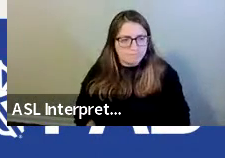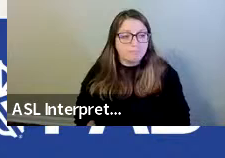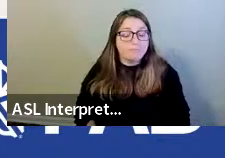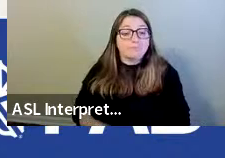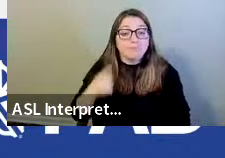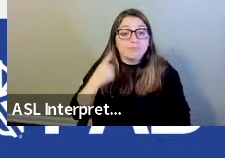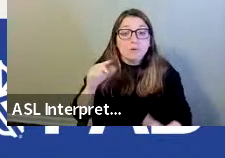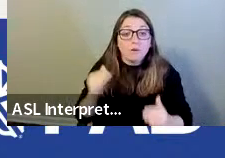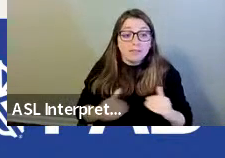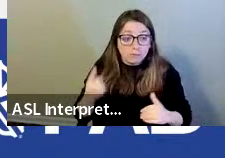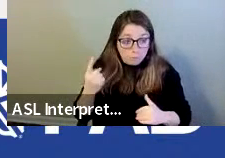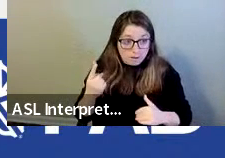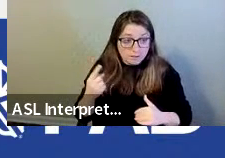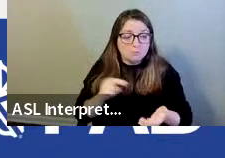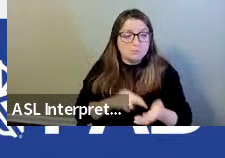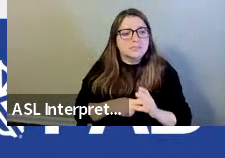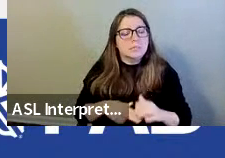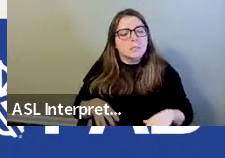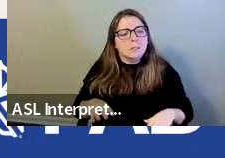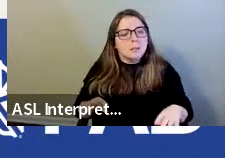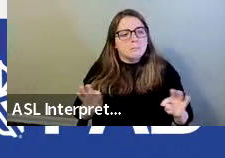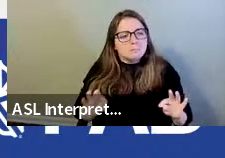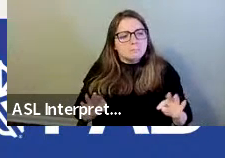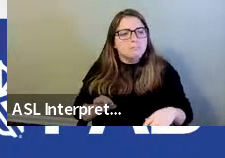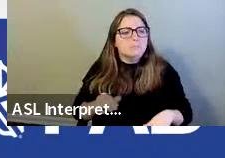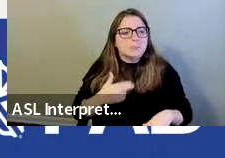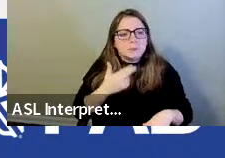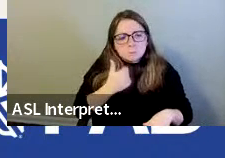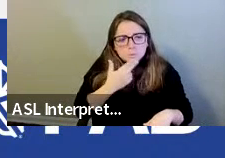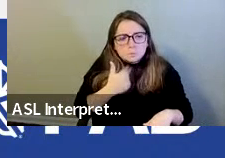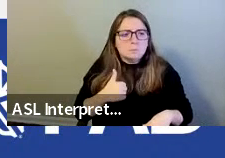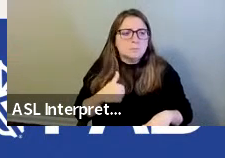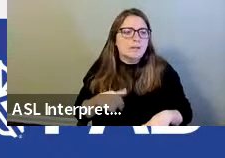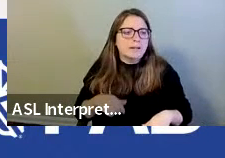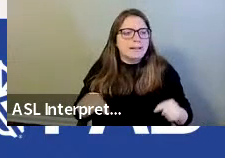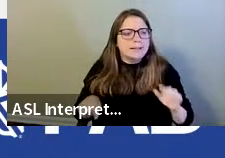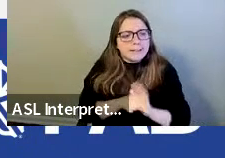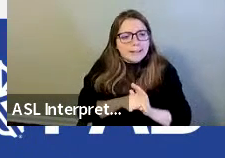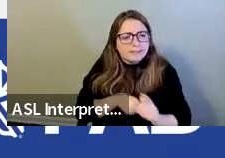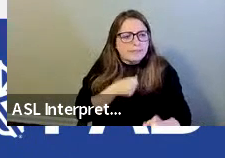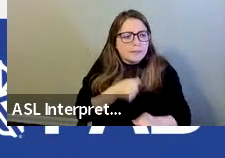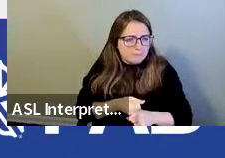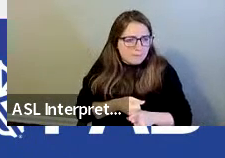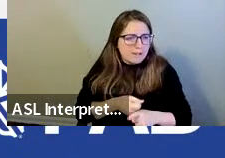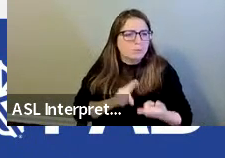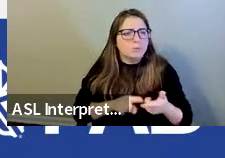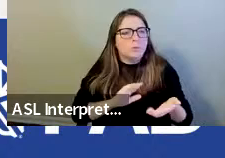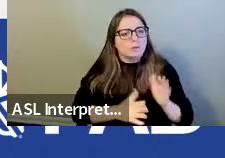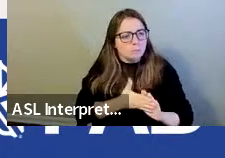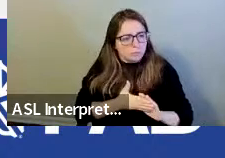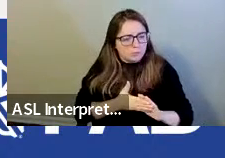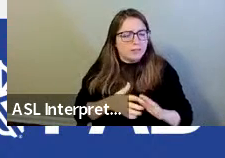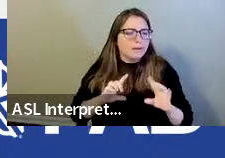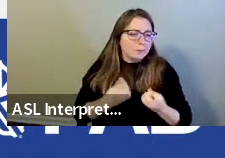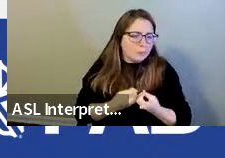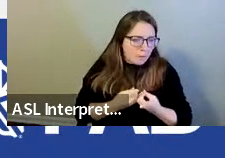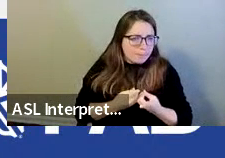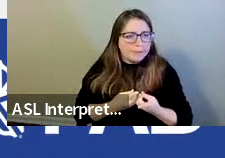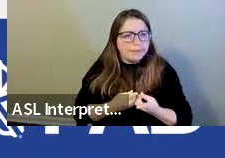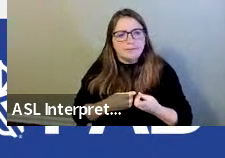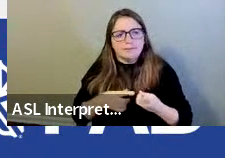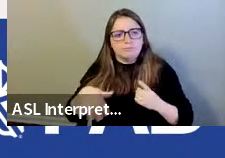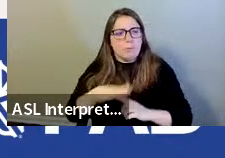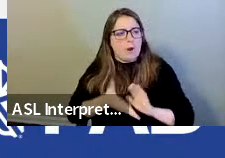of a minimal negative impact on the community or department image or operations with no impact on relationships with other